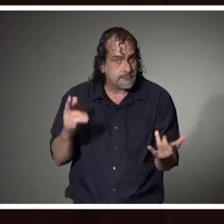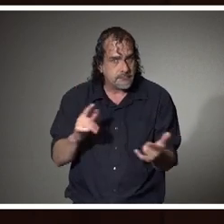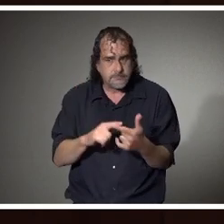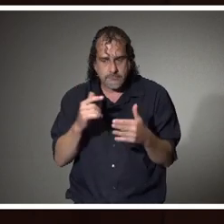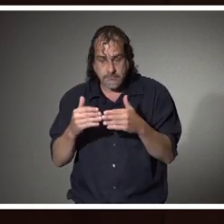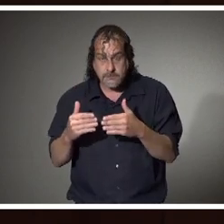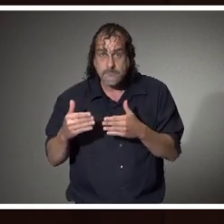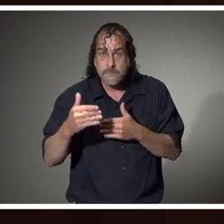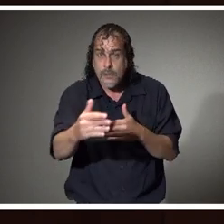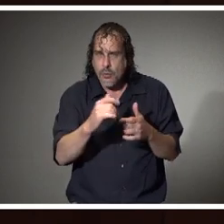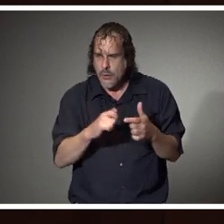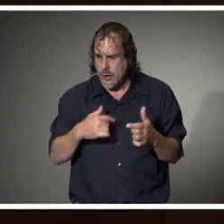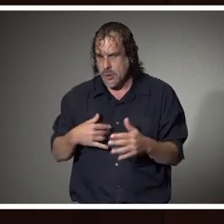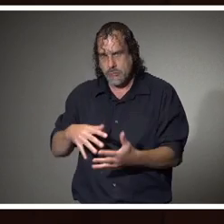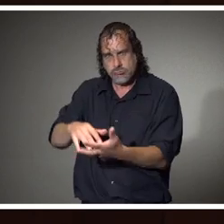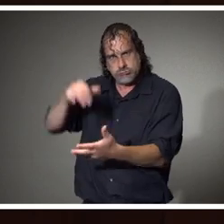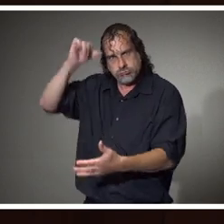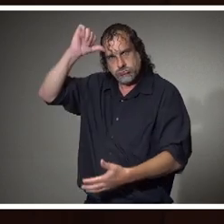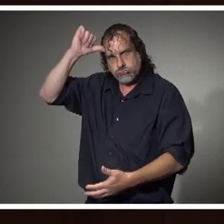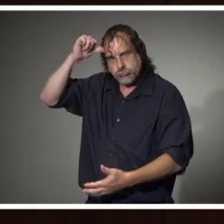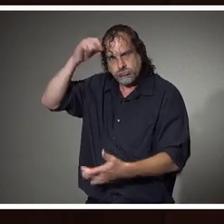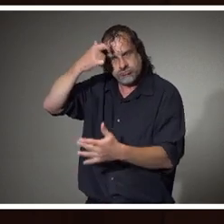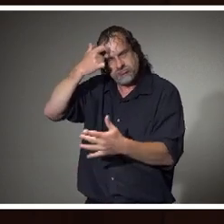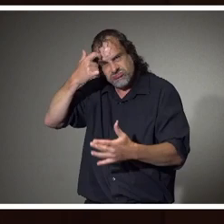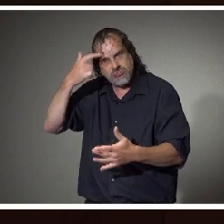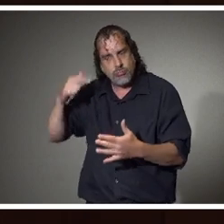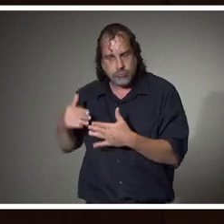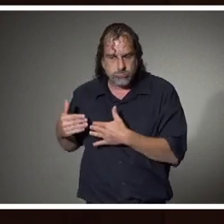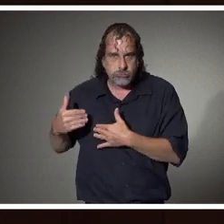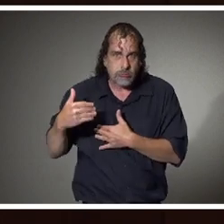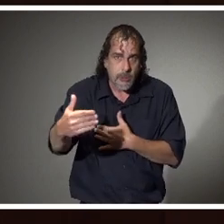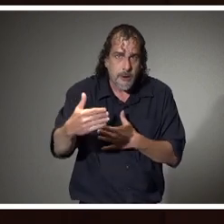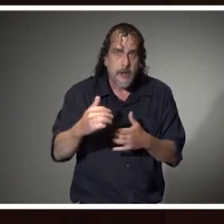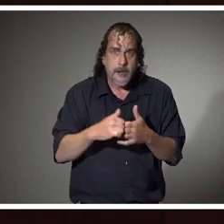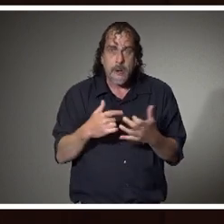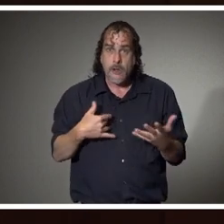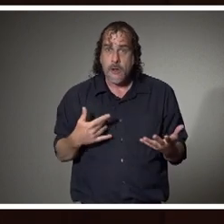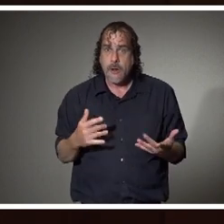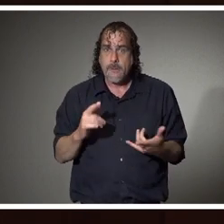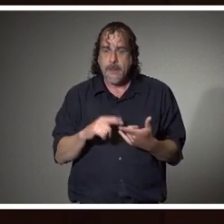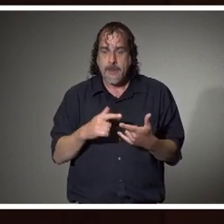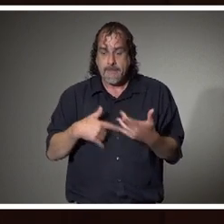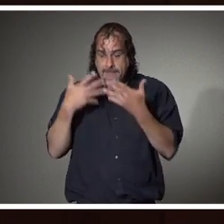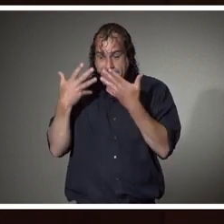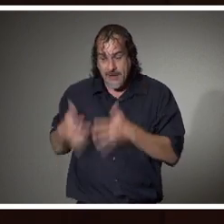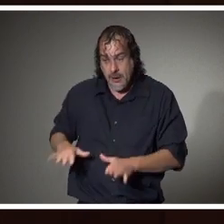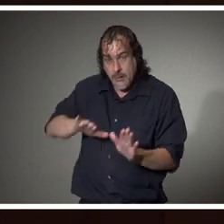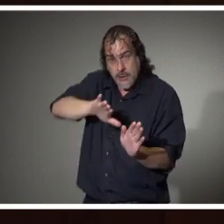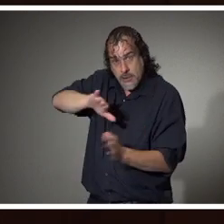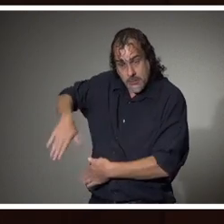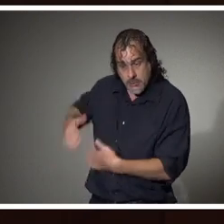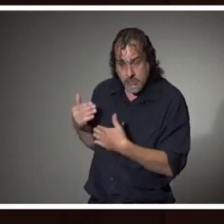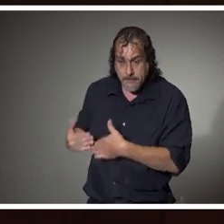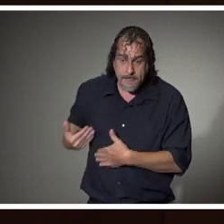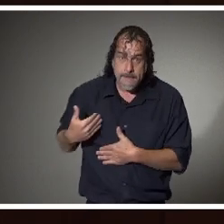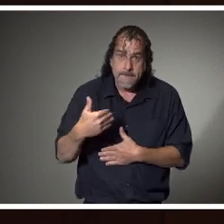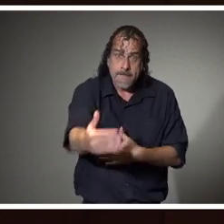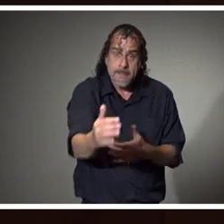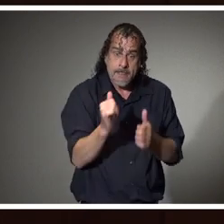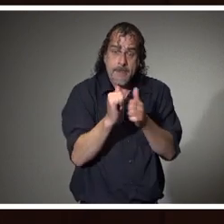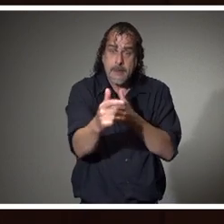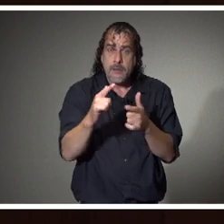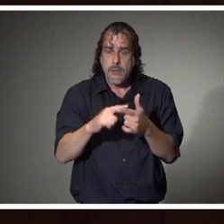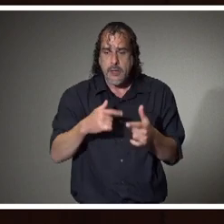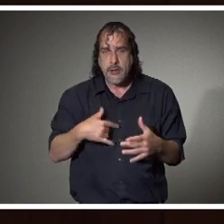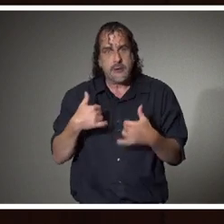need to continue these lessons. We need to continue getting on the other side of COVID-19. We need to continue these